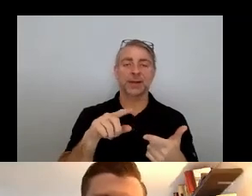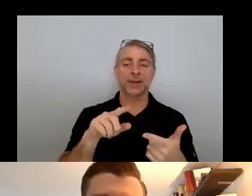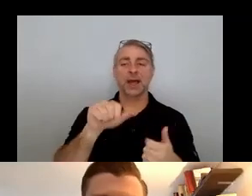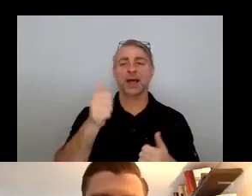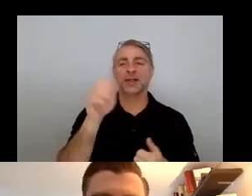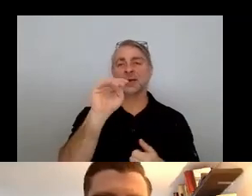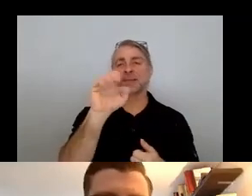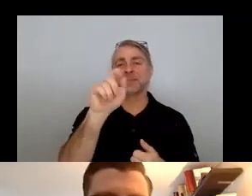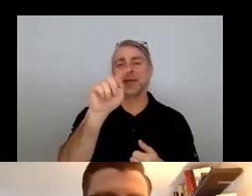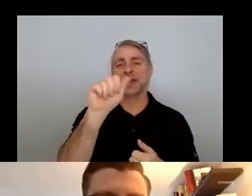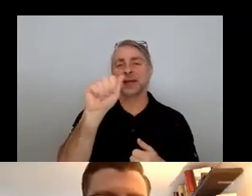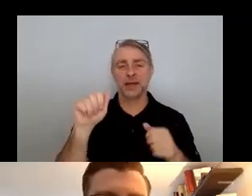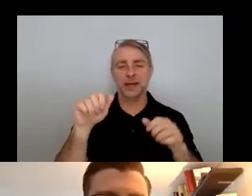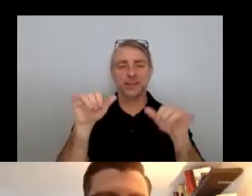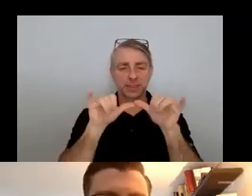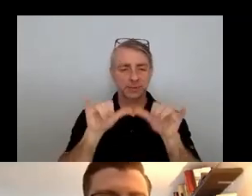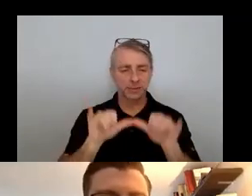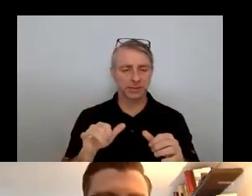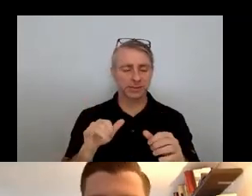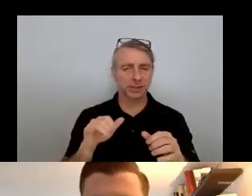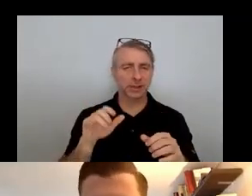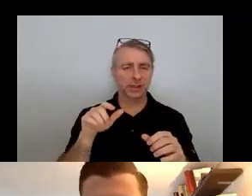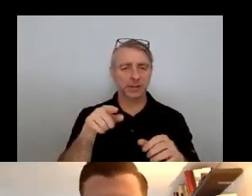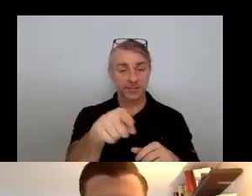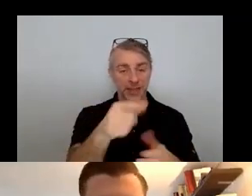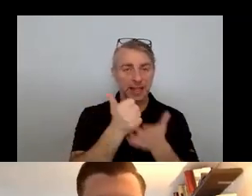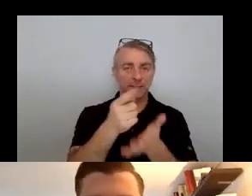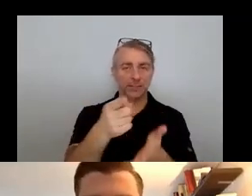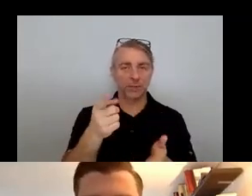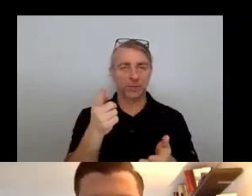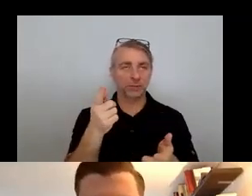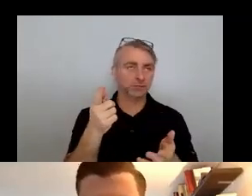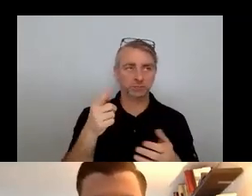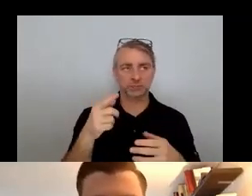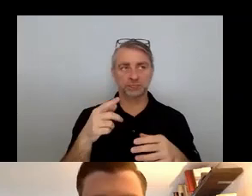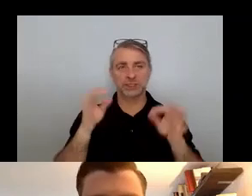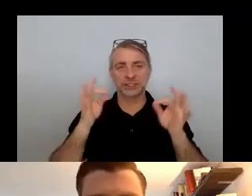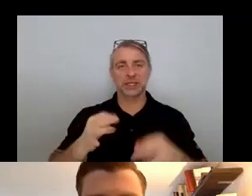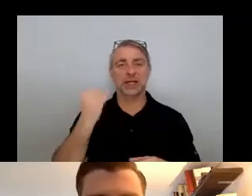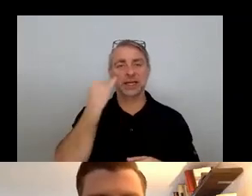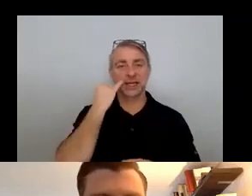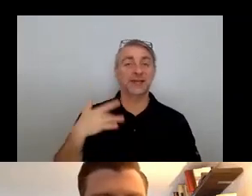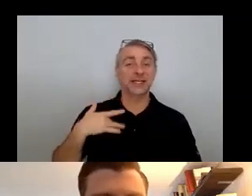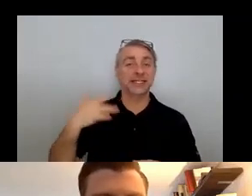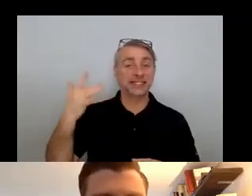is to possible heterogeneity.